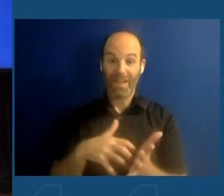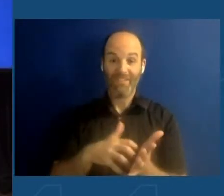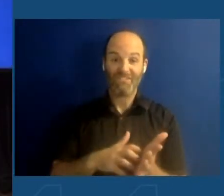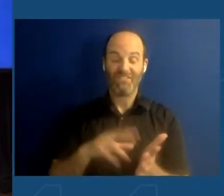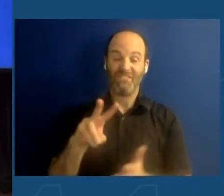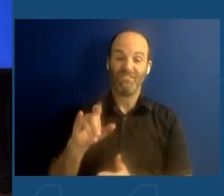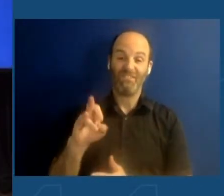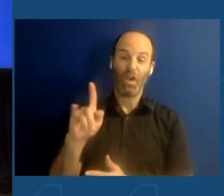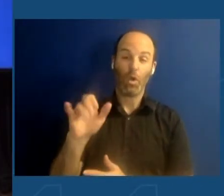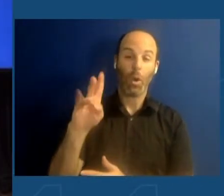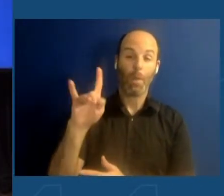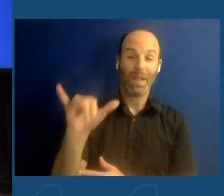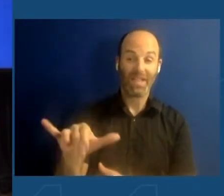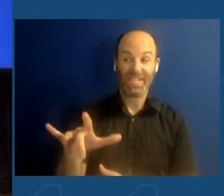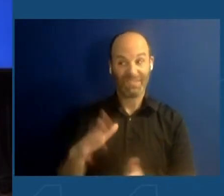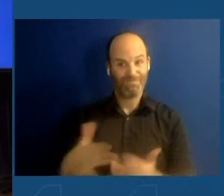there.